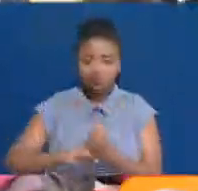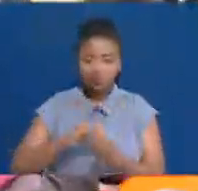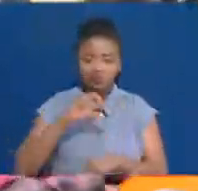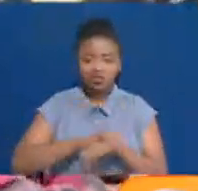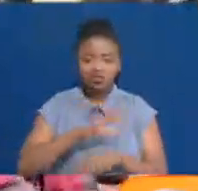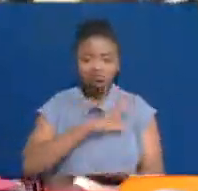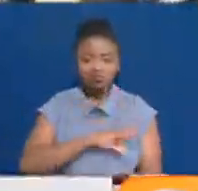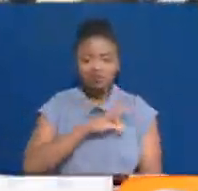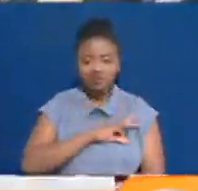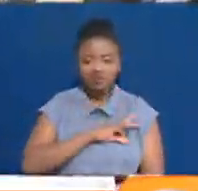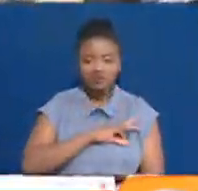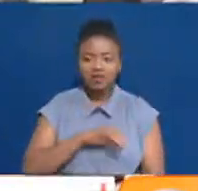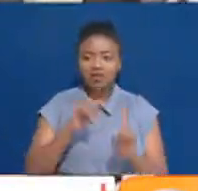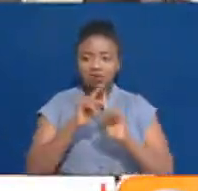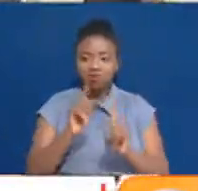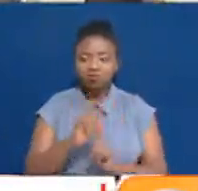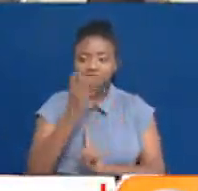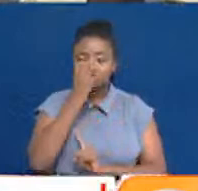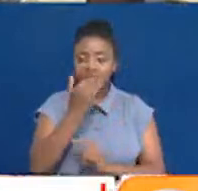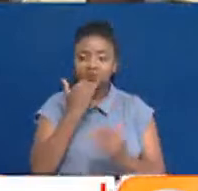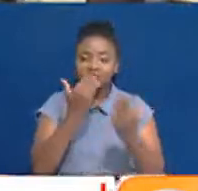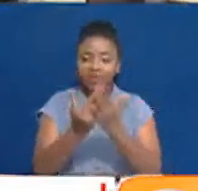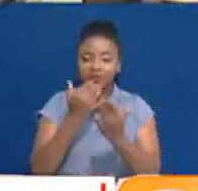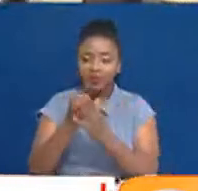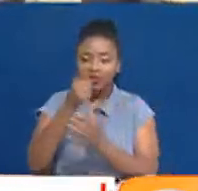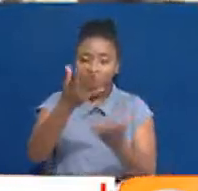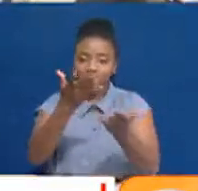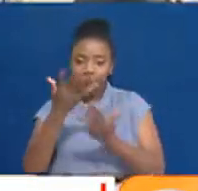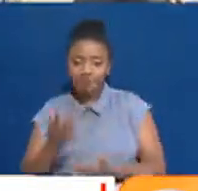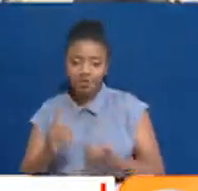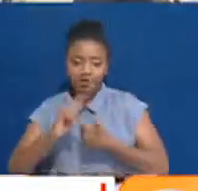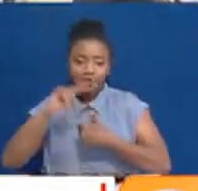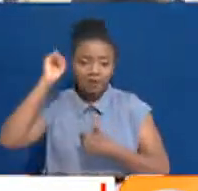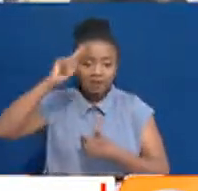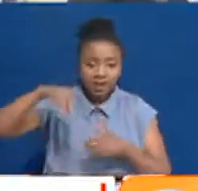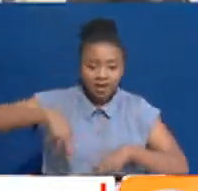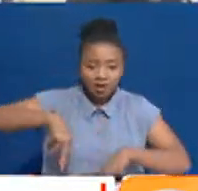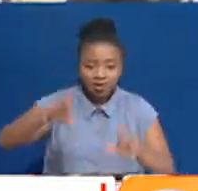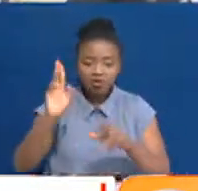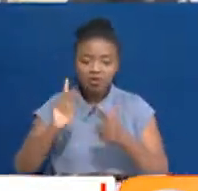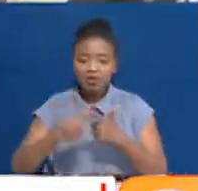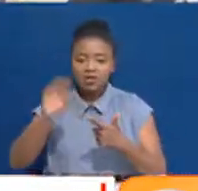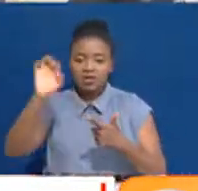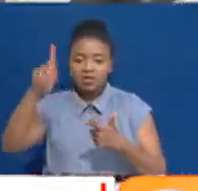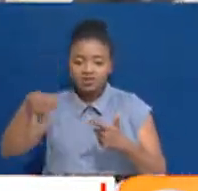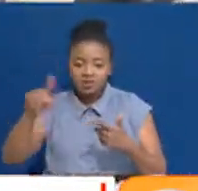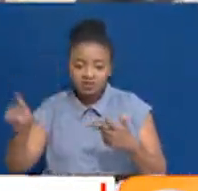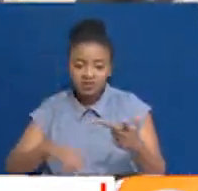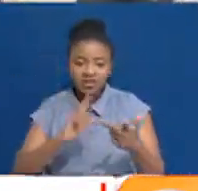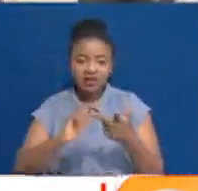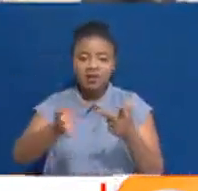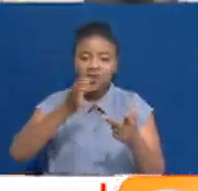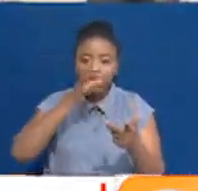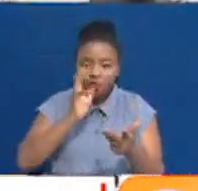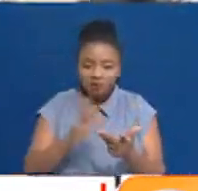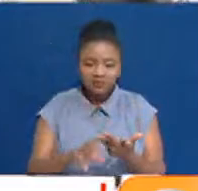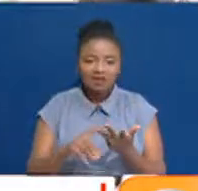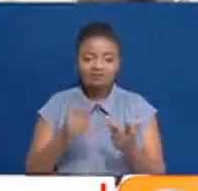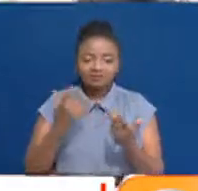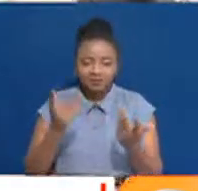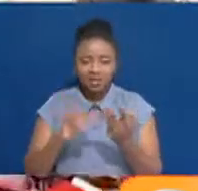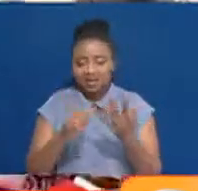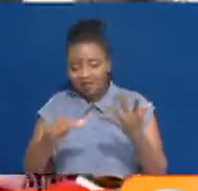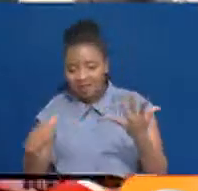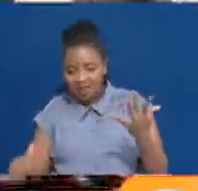Rais, nakushukuru kwa miradi yote ambayo umetuletea, maji na barabara na EPZ na zile zingine. Sisi tuko